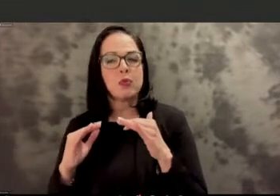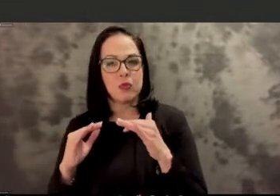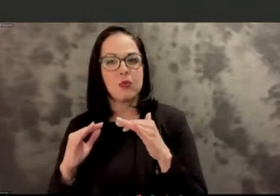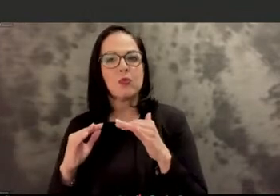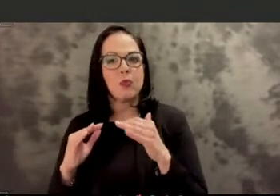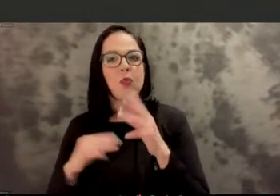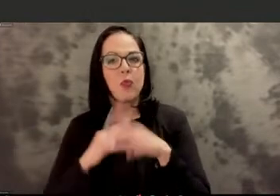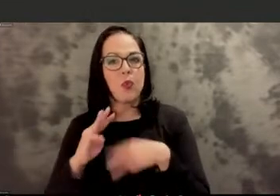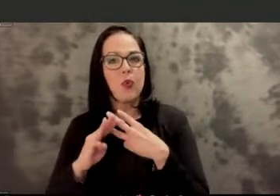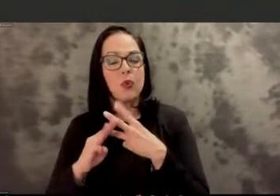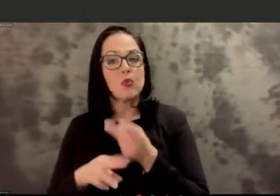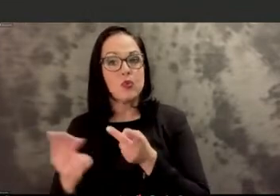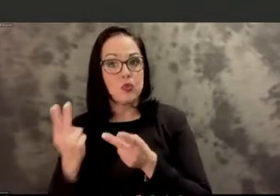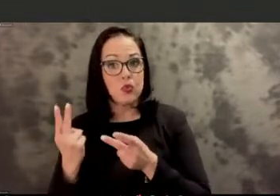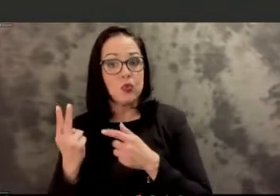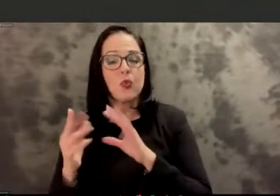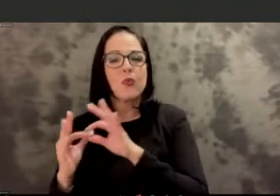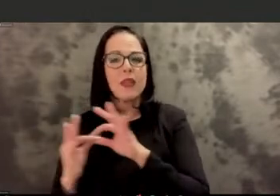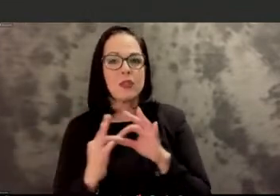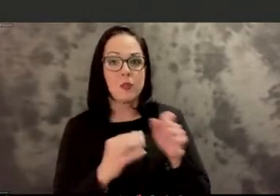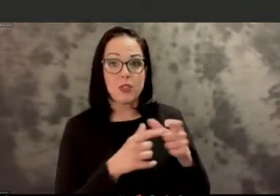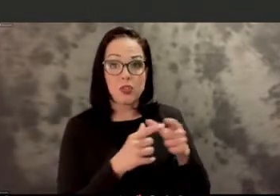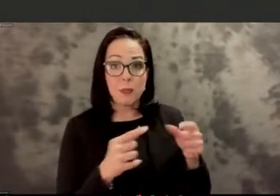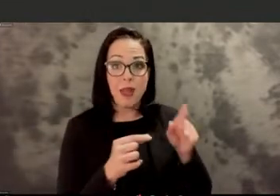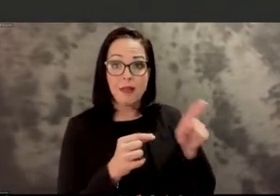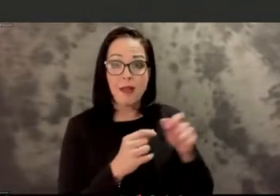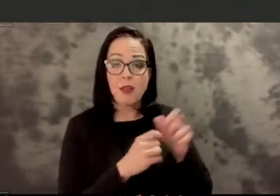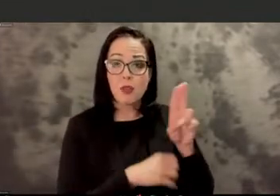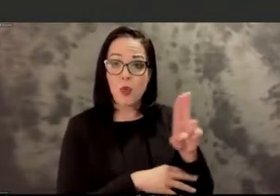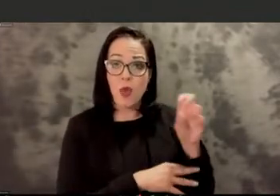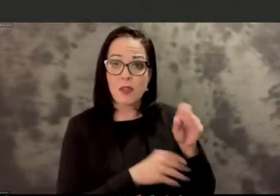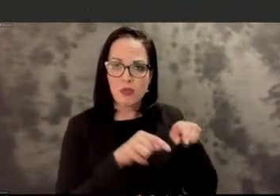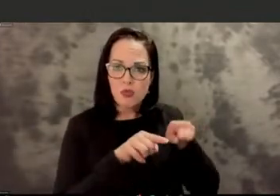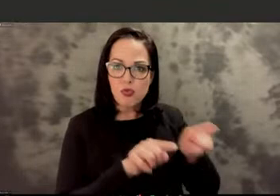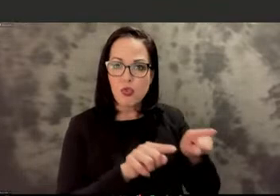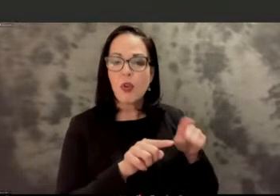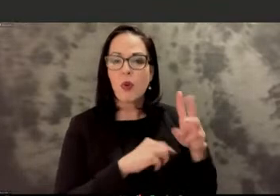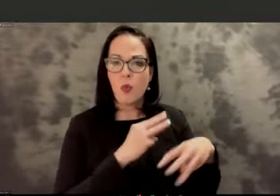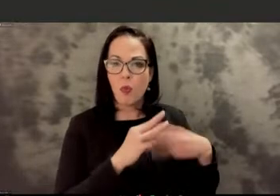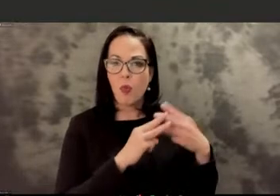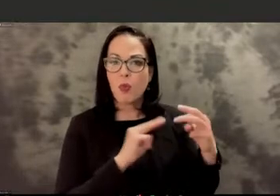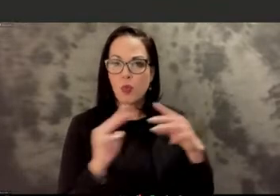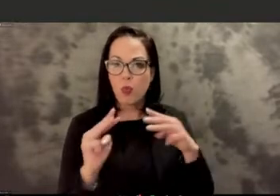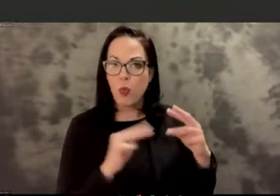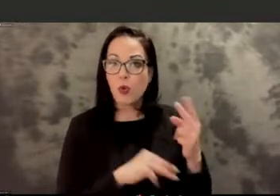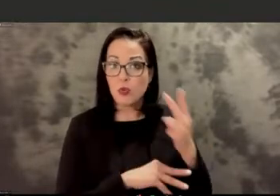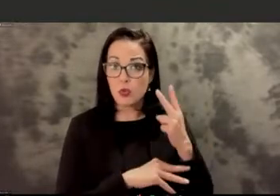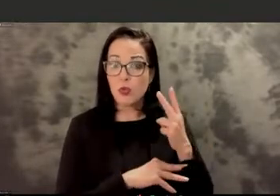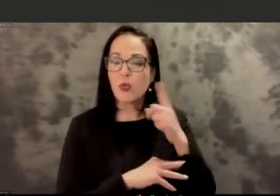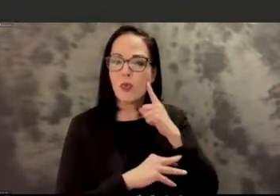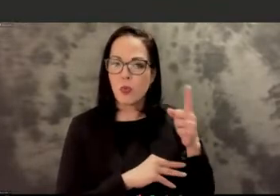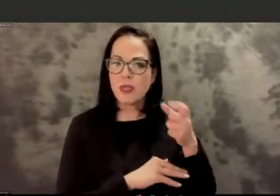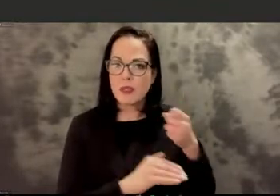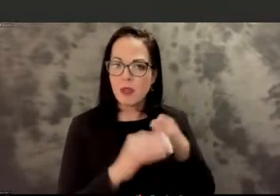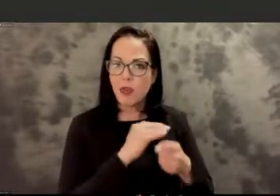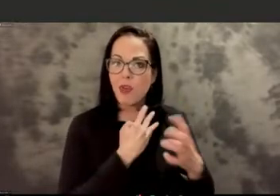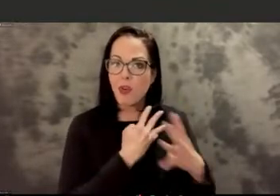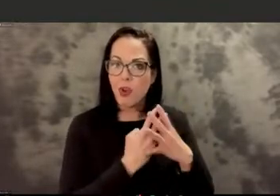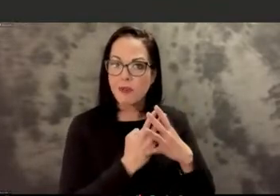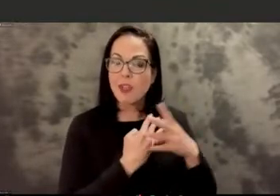the relationship between Japan and the United States during World War II that resulted in the incarceration and internment